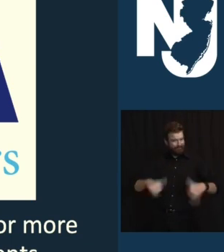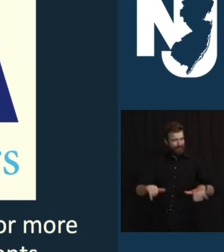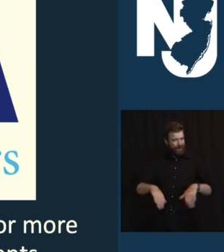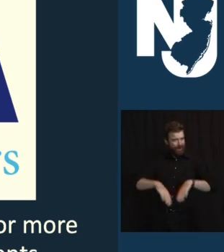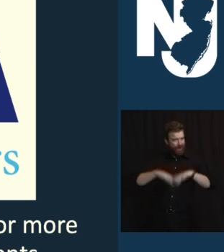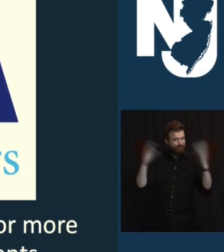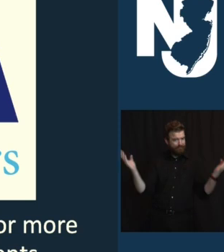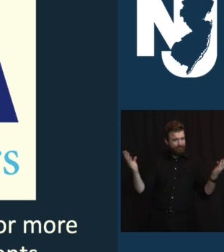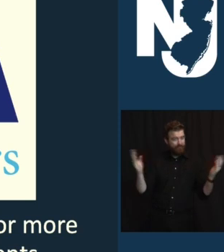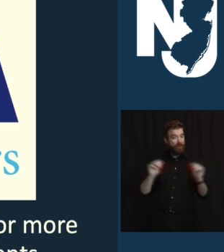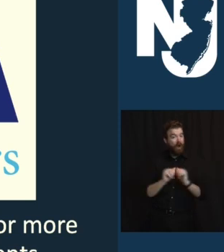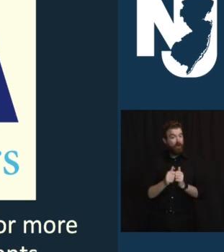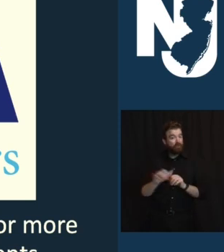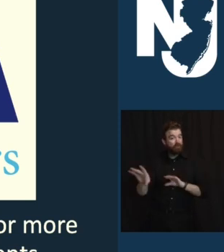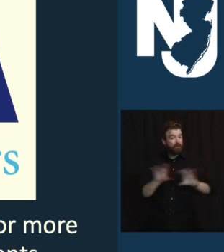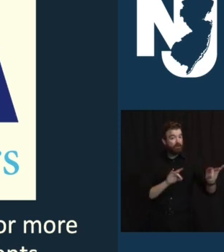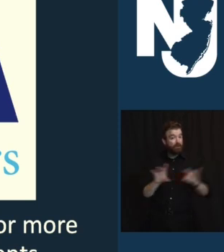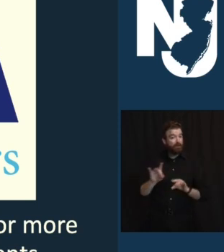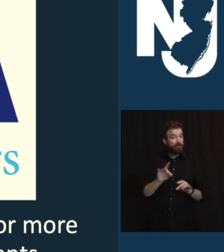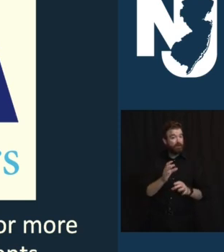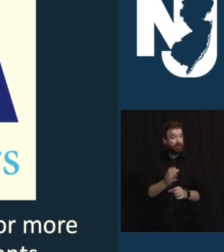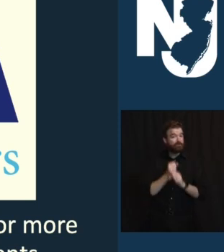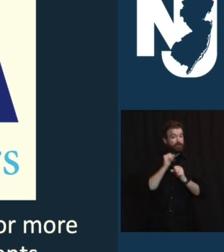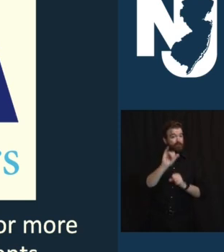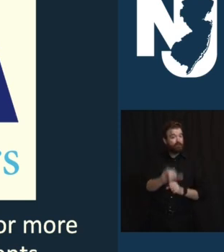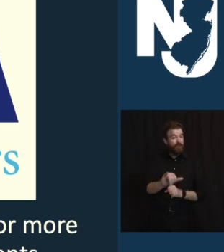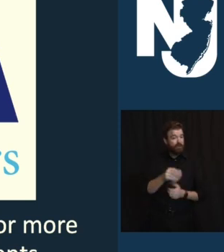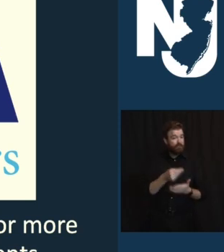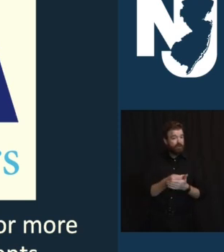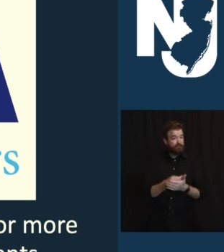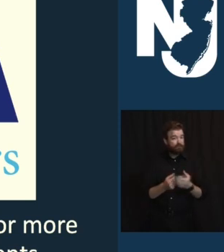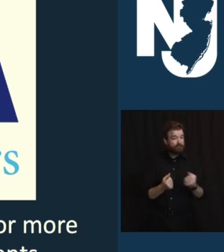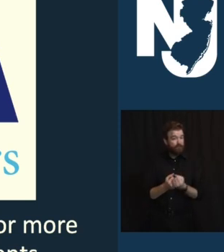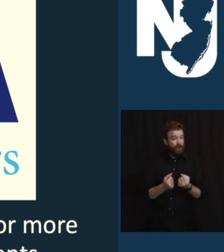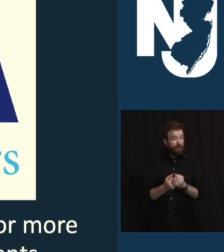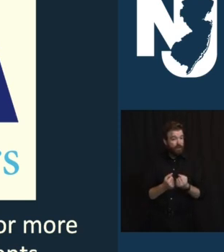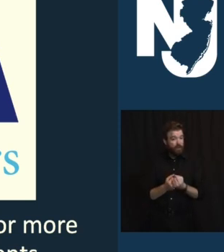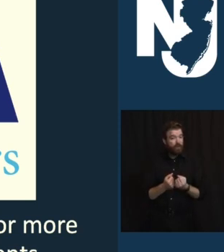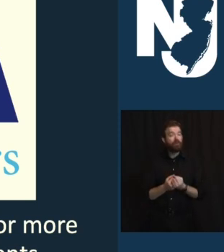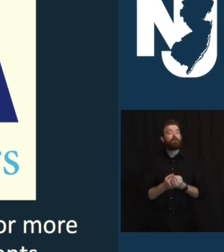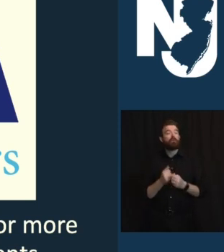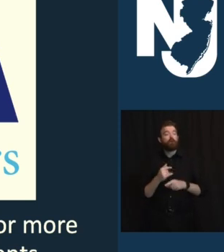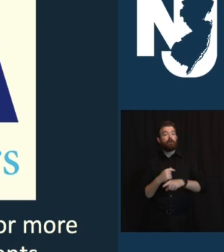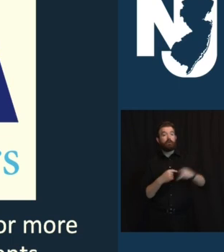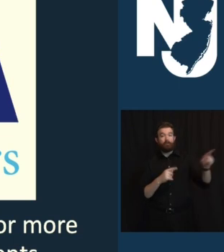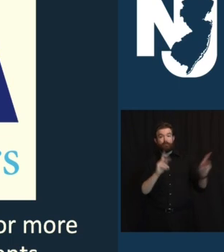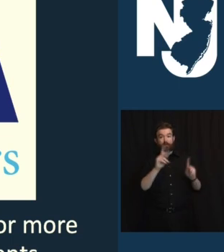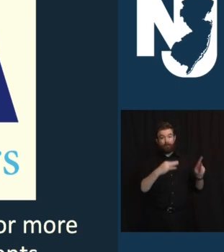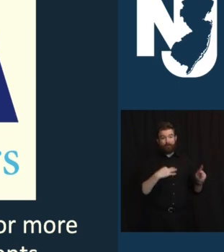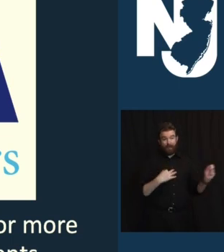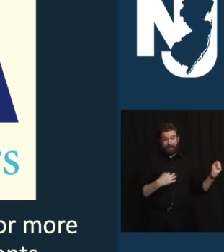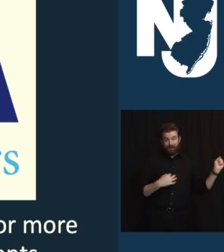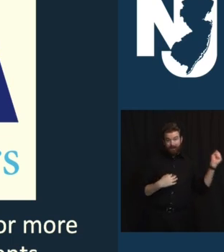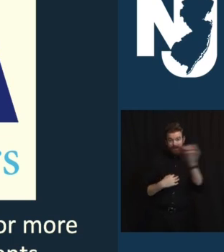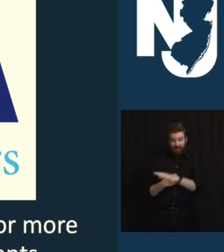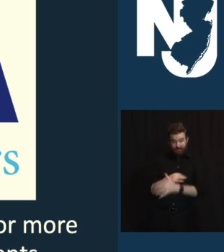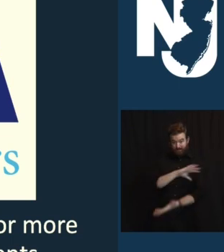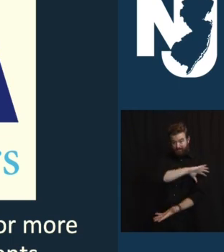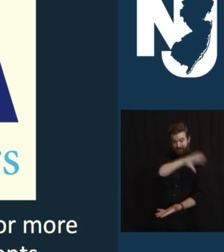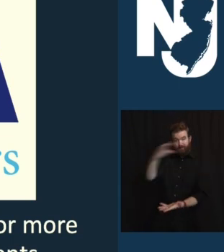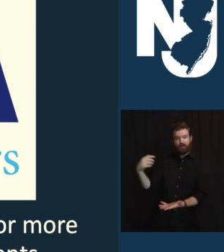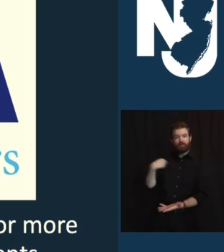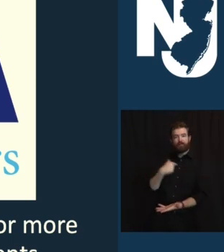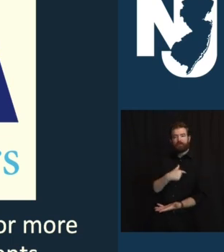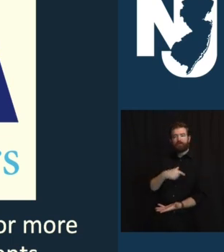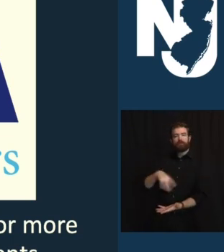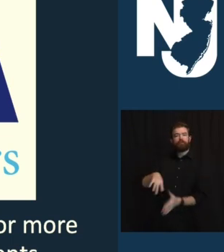rolling basis from the overall pool of applicants through a randomized process based on lottery criteria. The